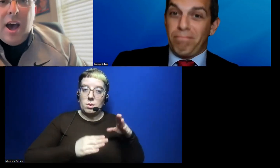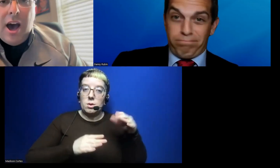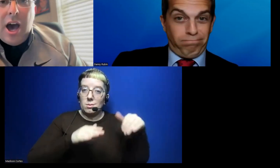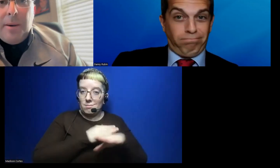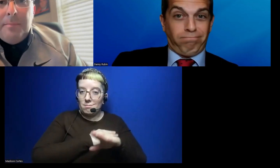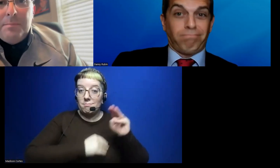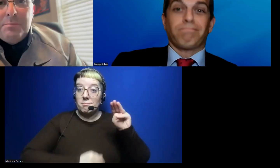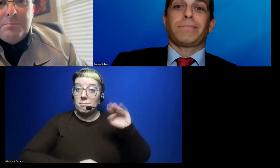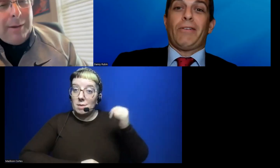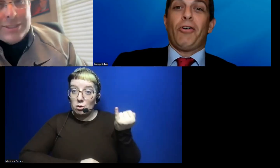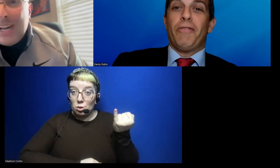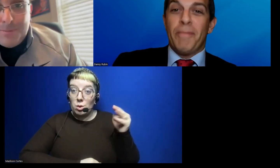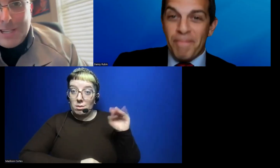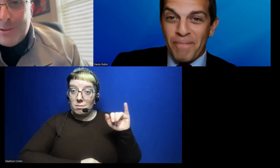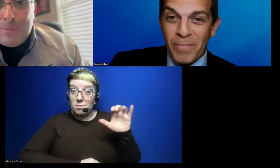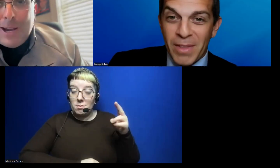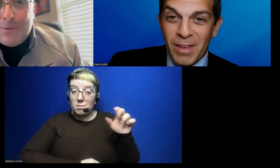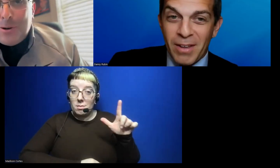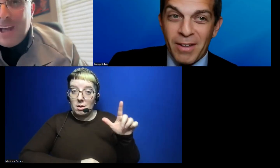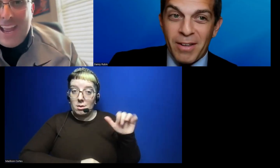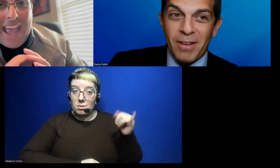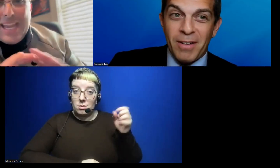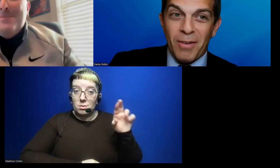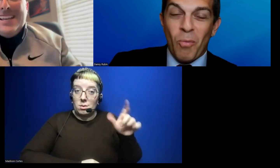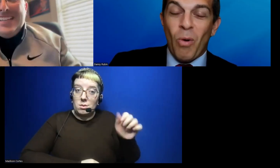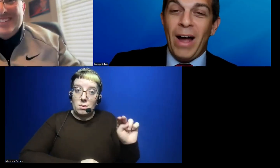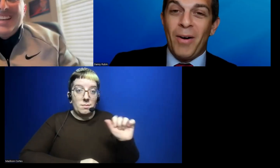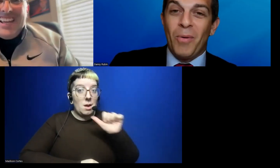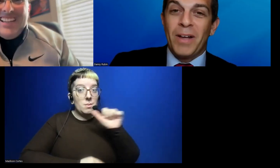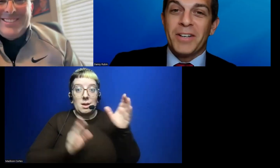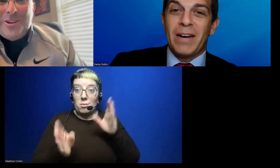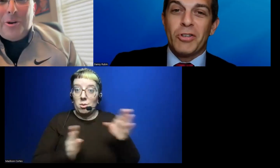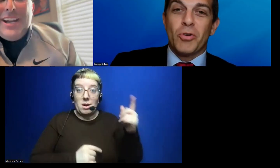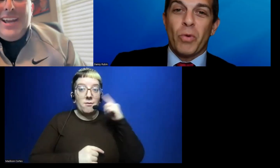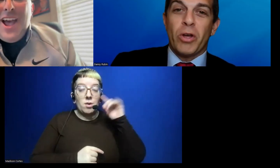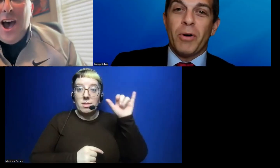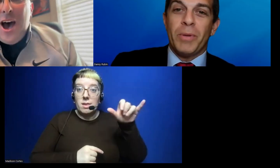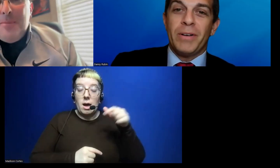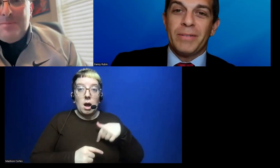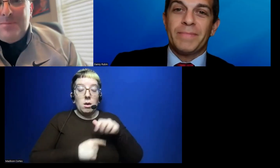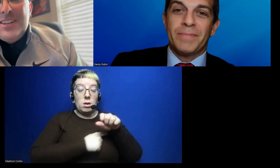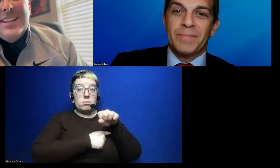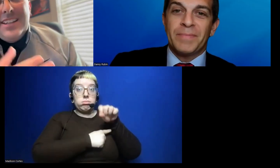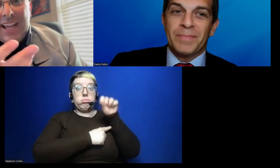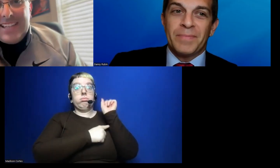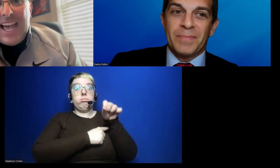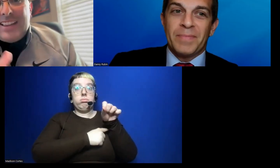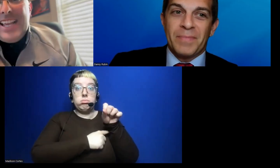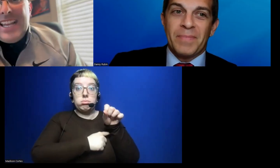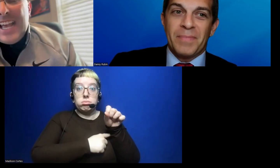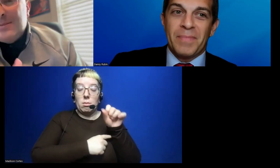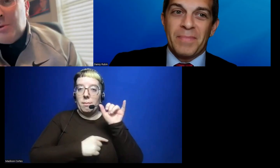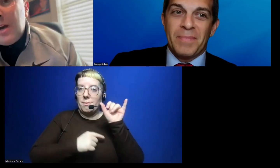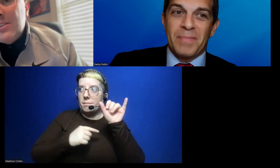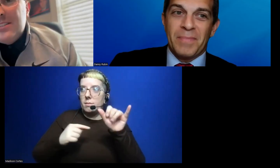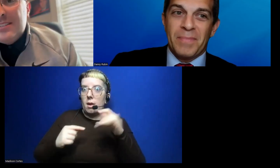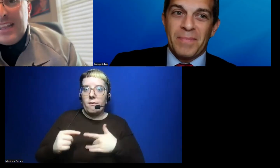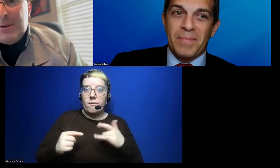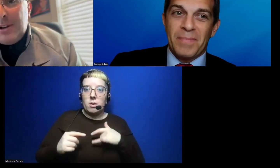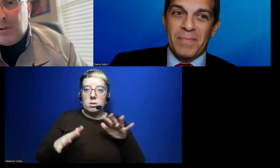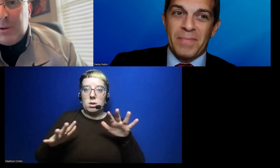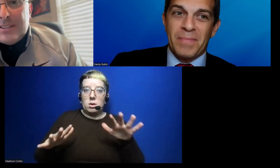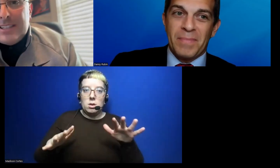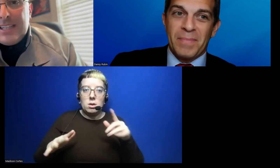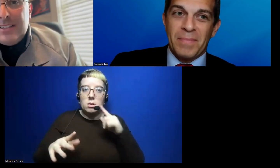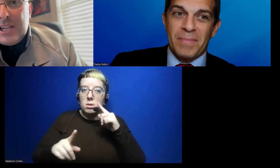Jordan. That was not something I was prepared for by any means Wow, in the that's a kind of a story. surreal moment. Exactly. And he asked some questions,